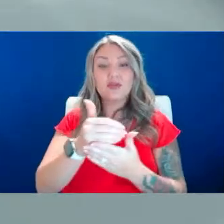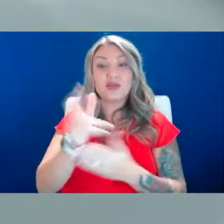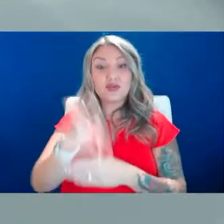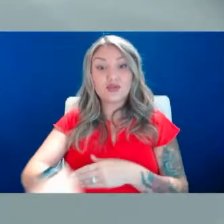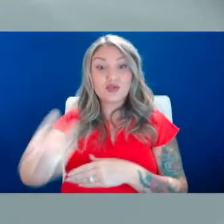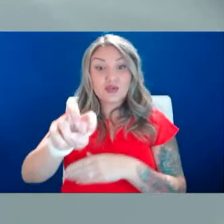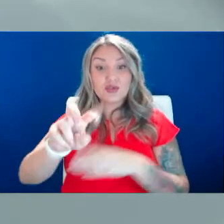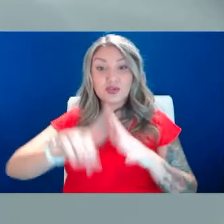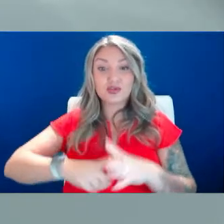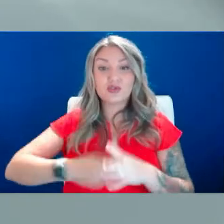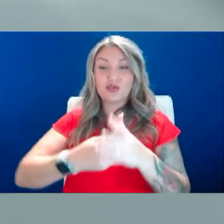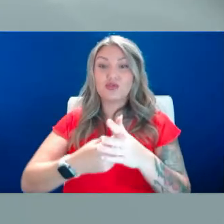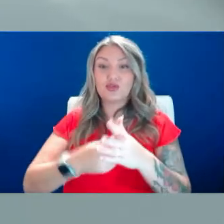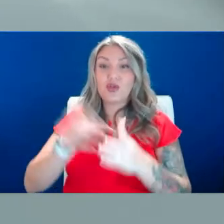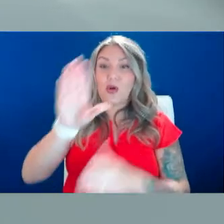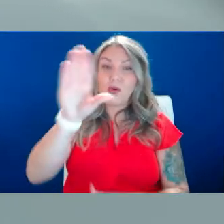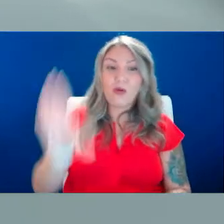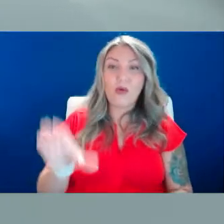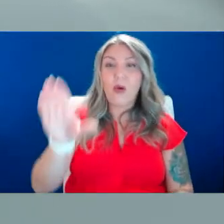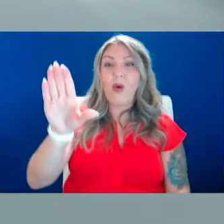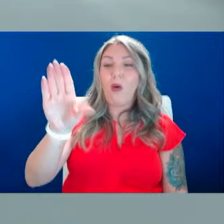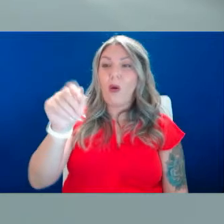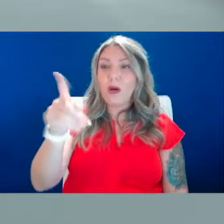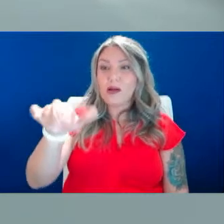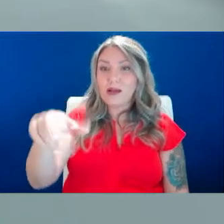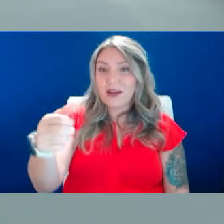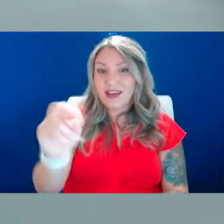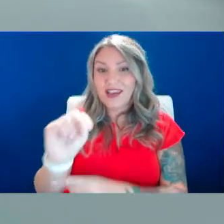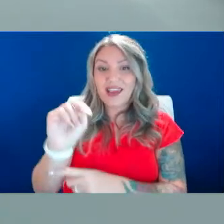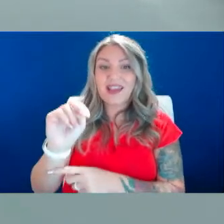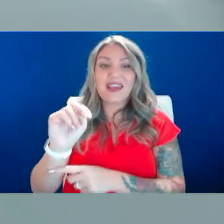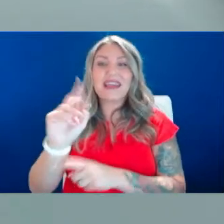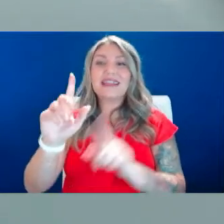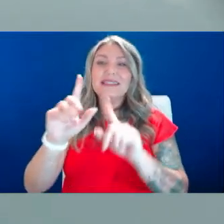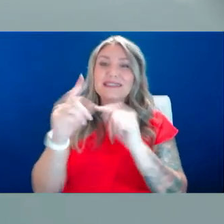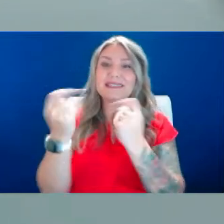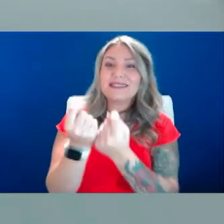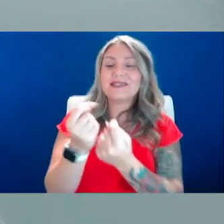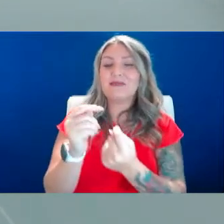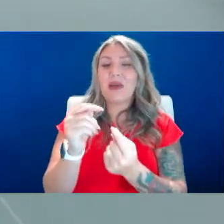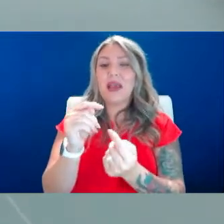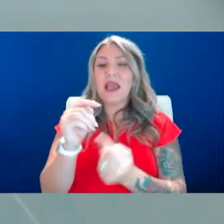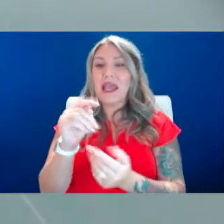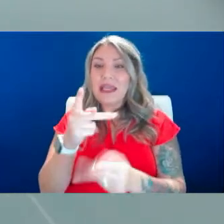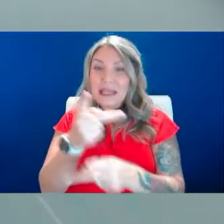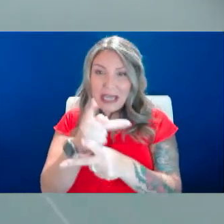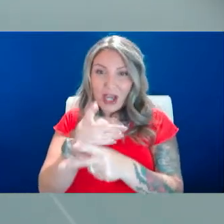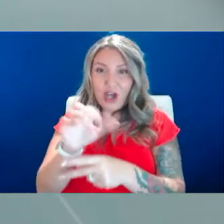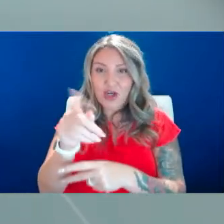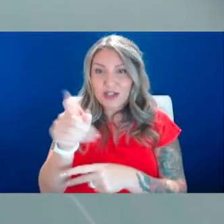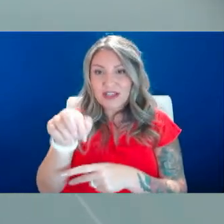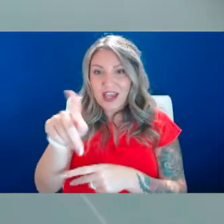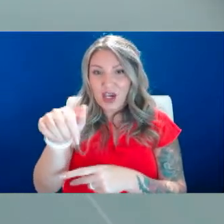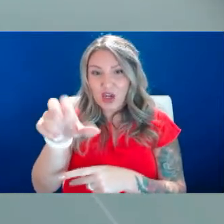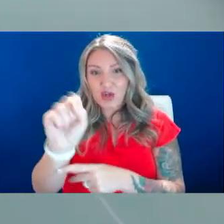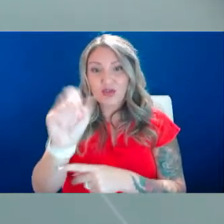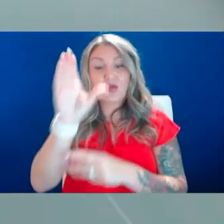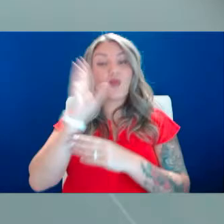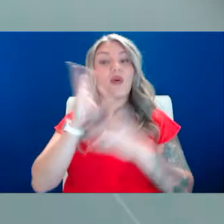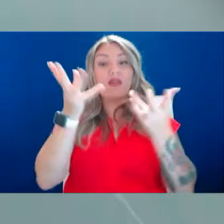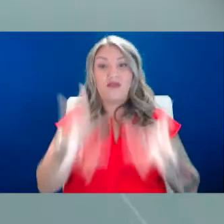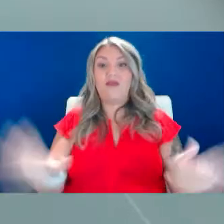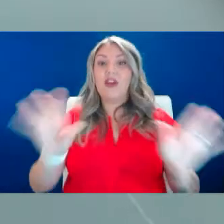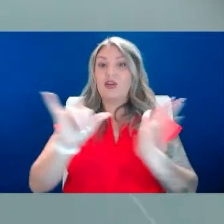Oregon with Team Care Crusaders. It all came to an end it will come to an end outside of New York City with Team